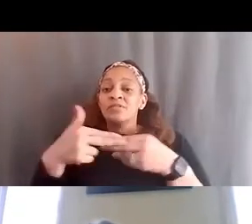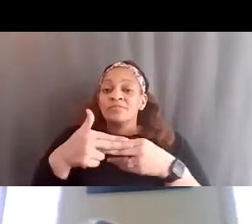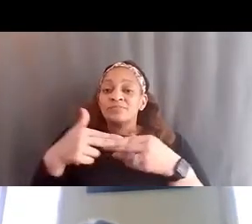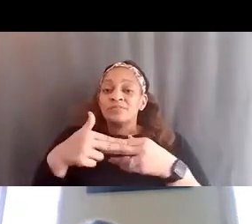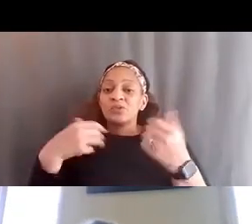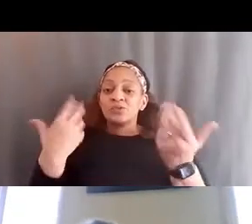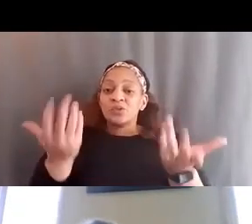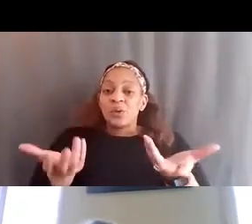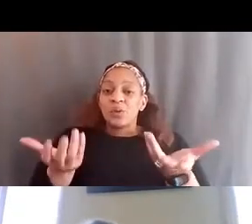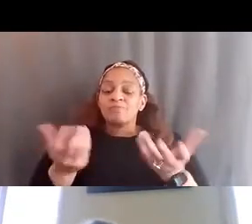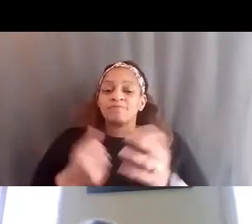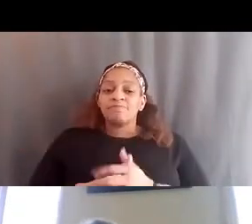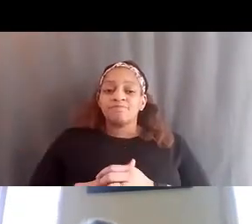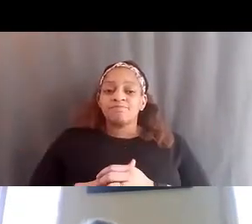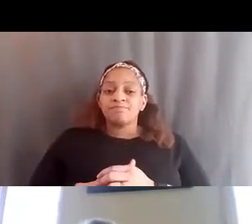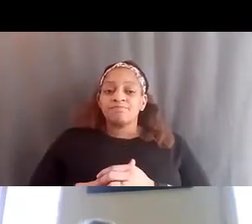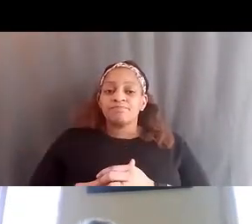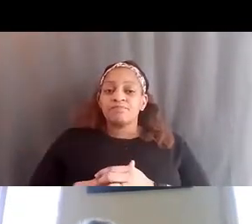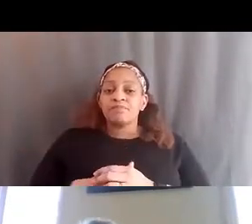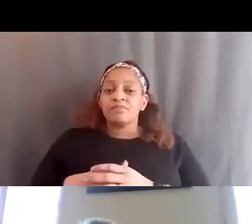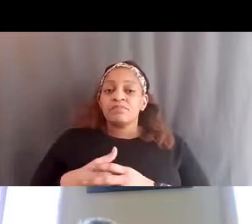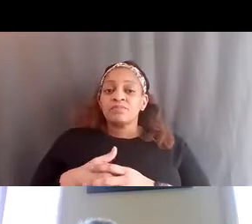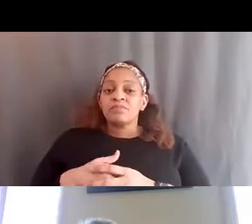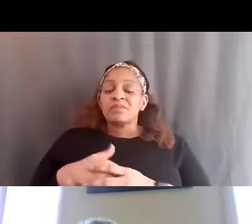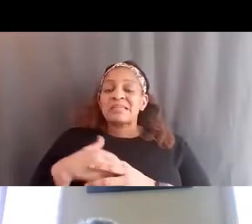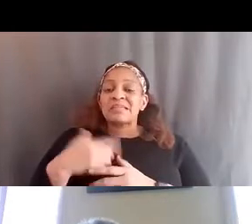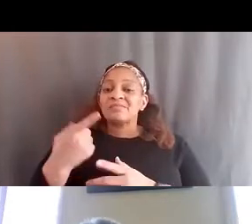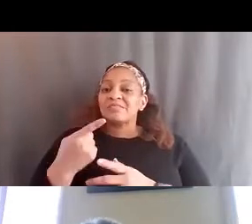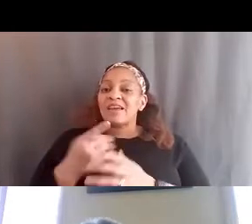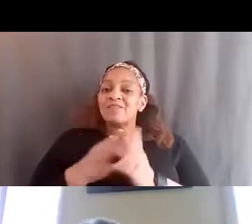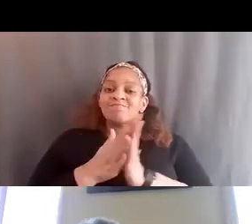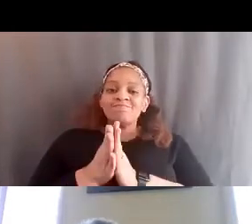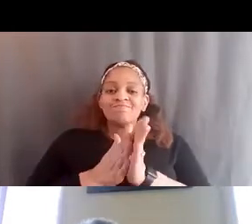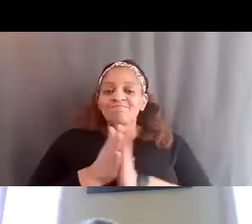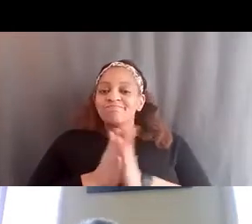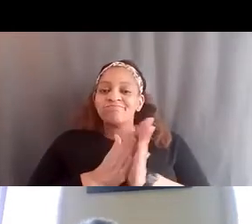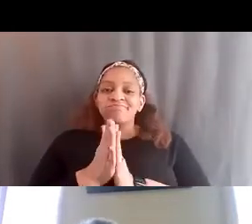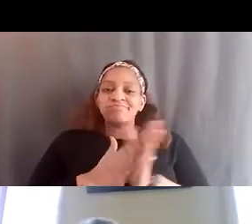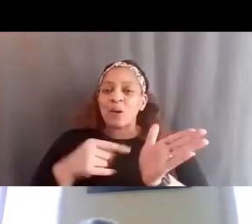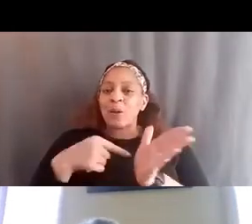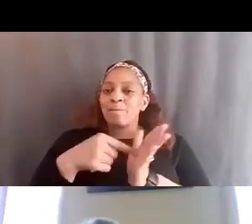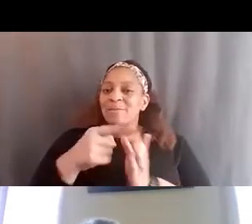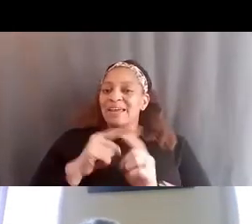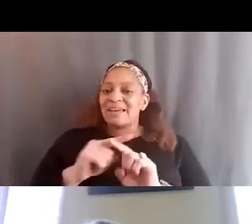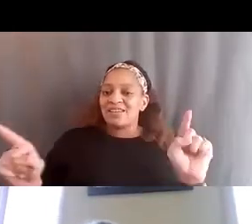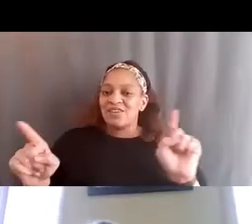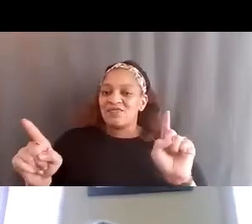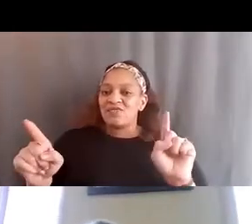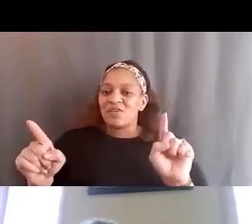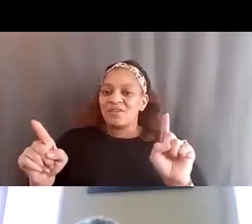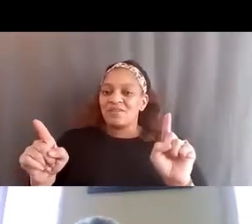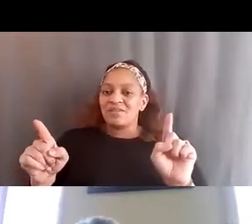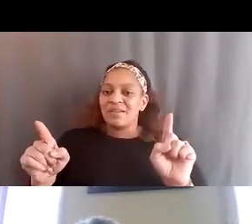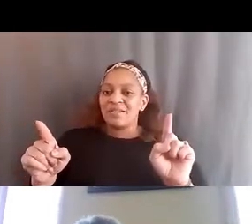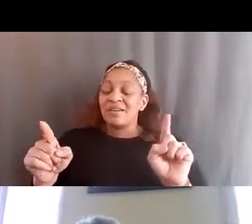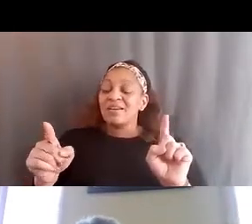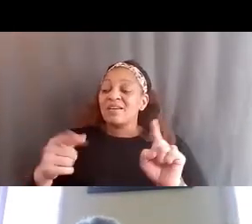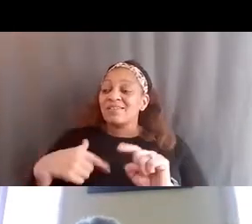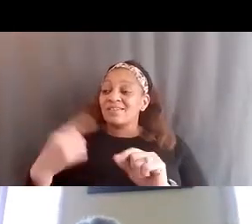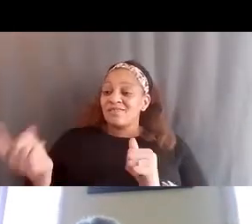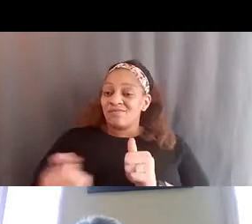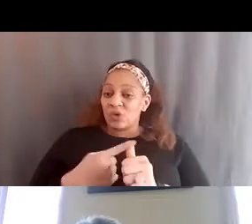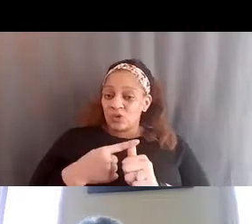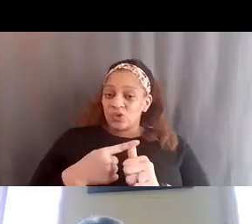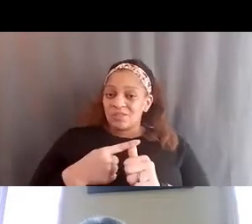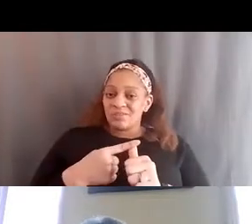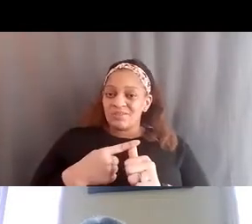So the drive towards paying differently has really come first in supported